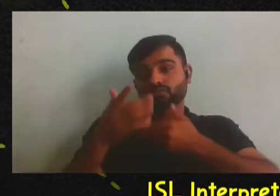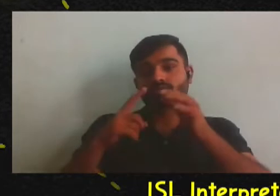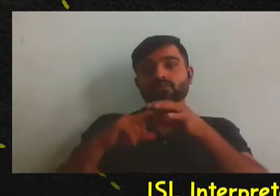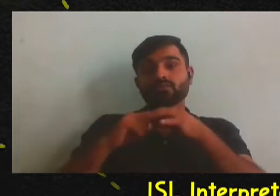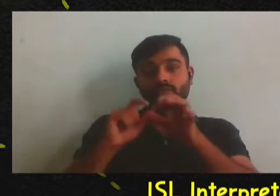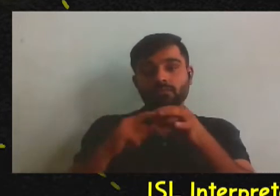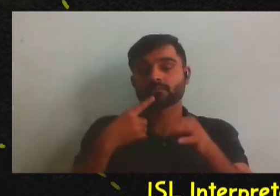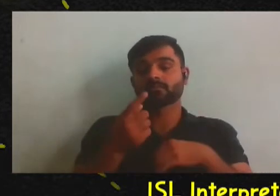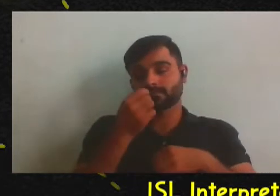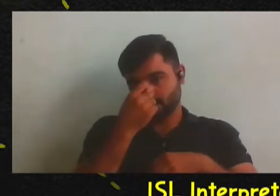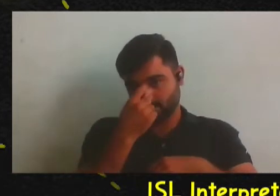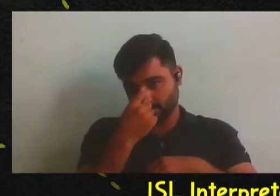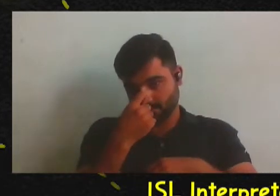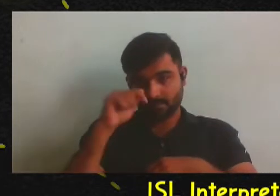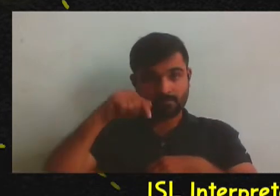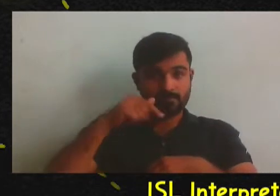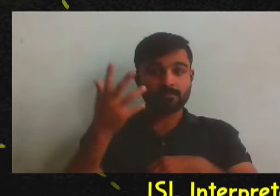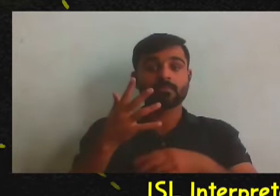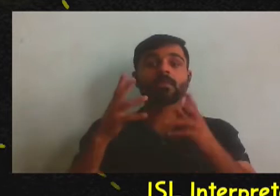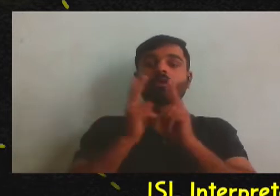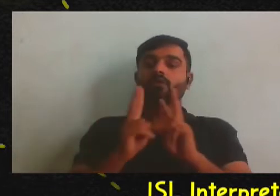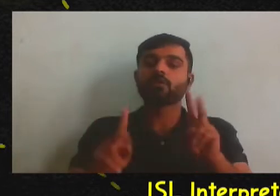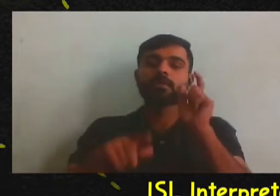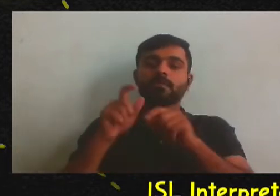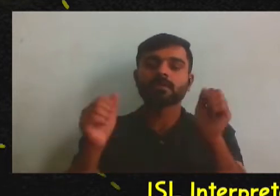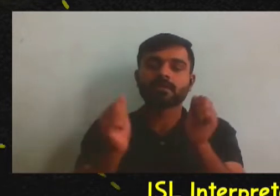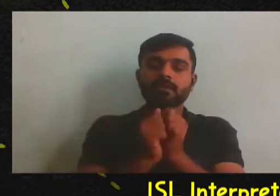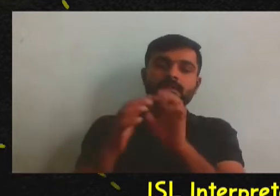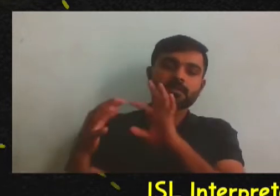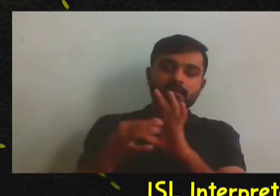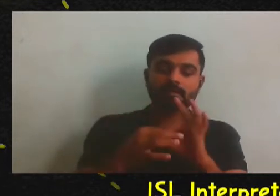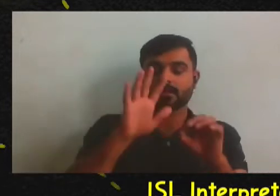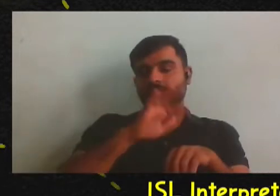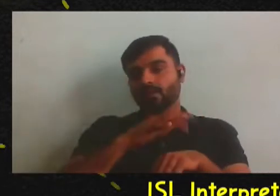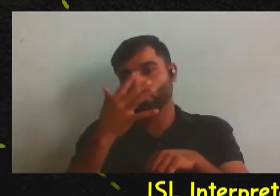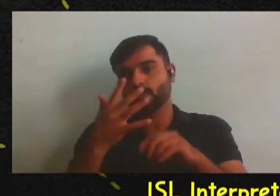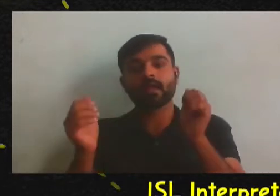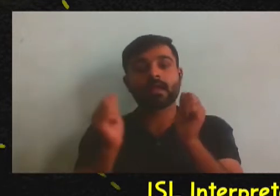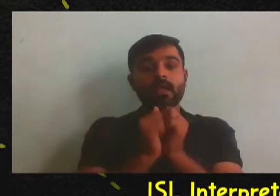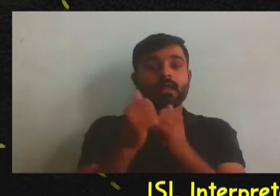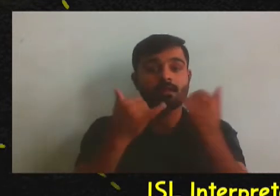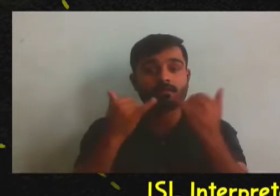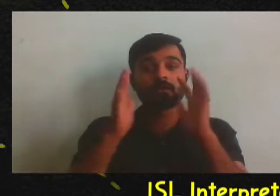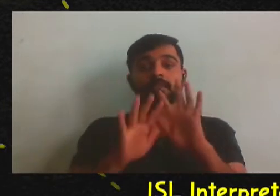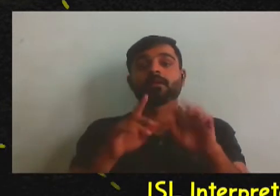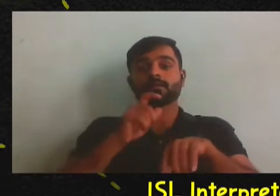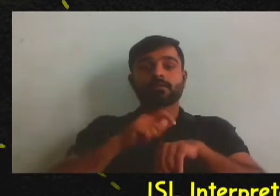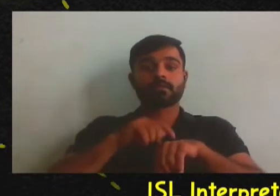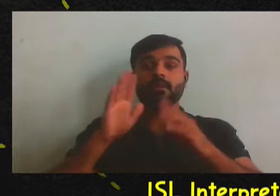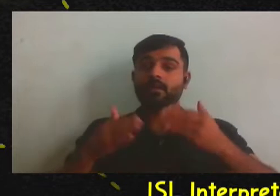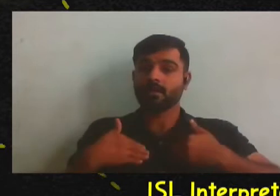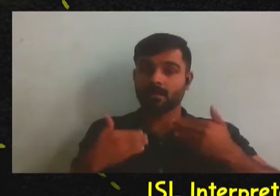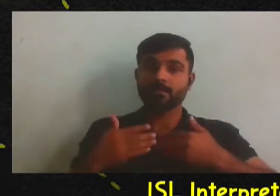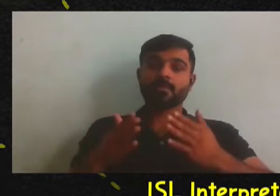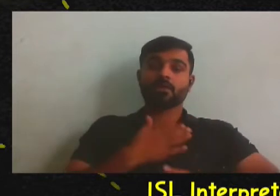space. And here's this moment this person is connecting, and for those 5 minutes they're on that call, there's that moment of pleasure, of